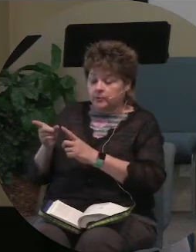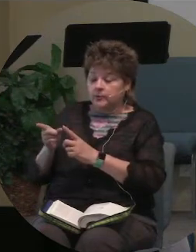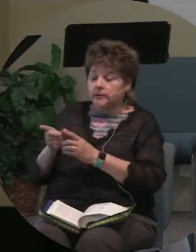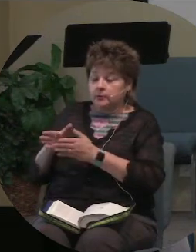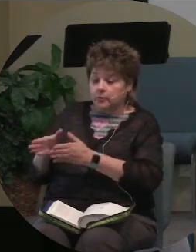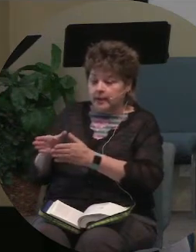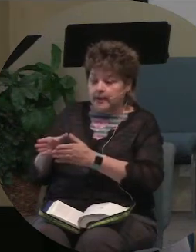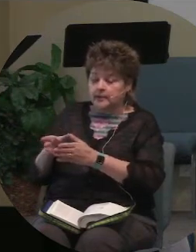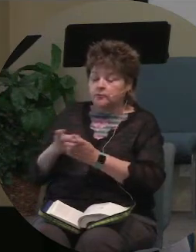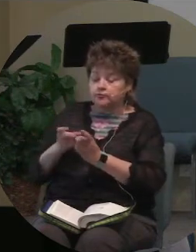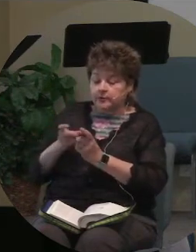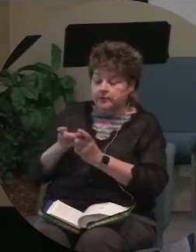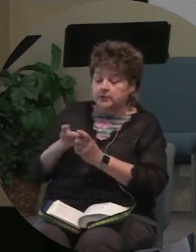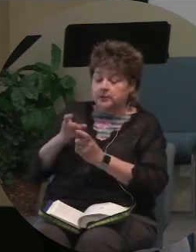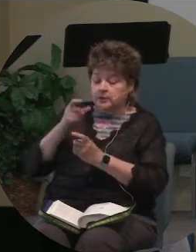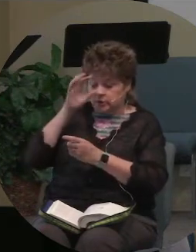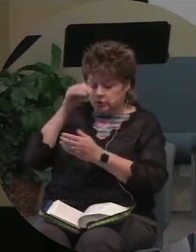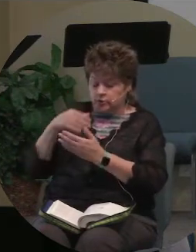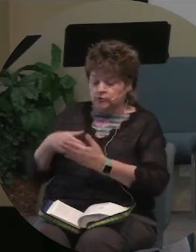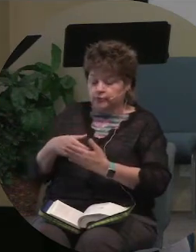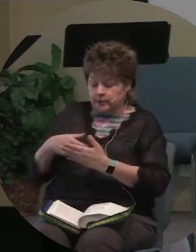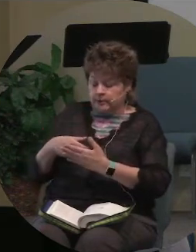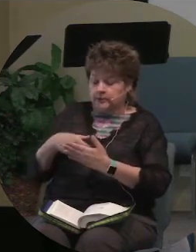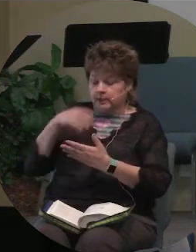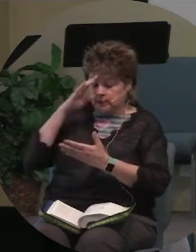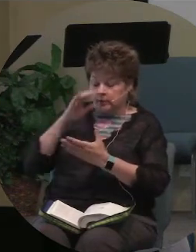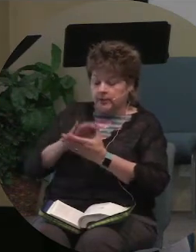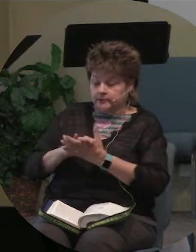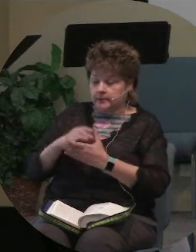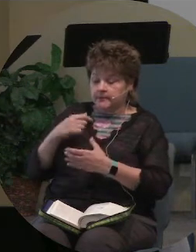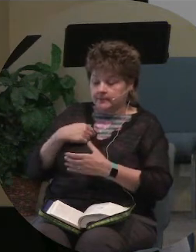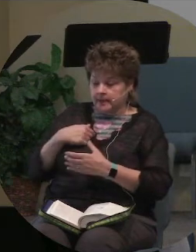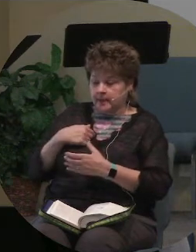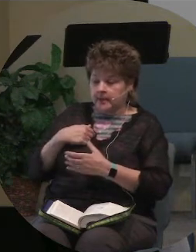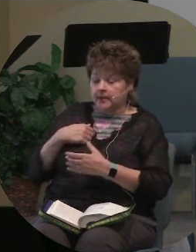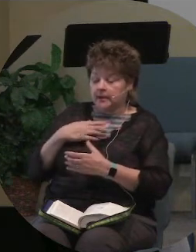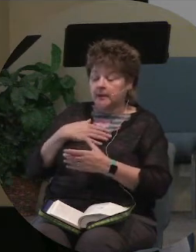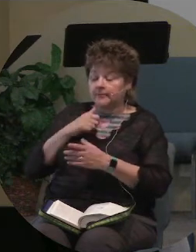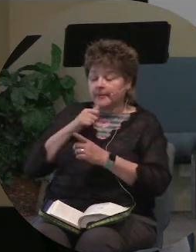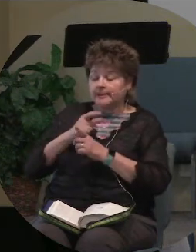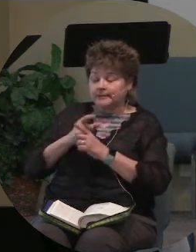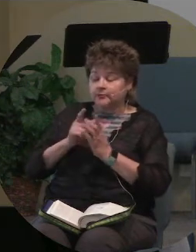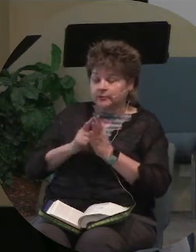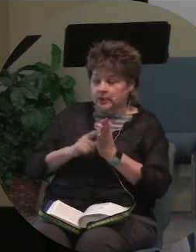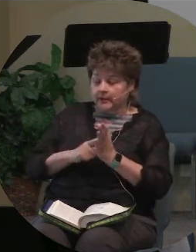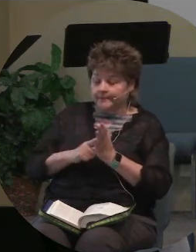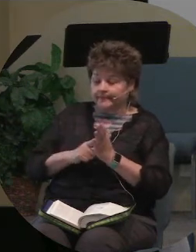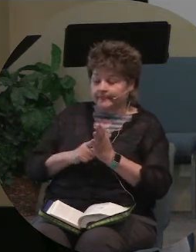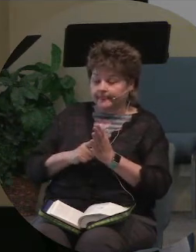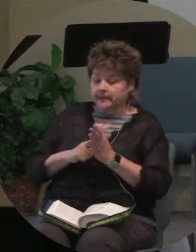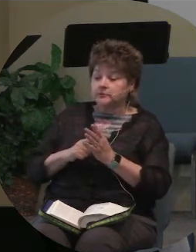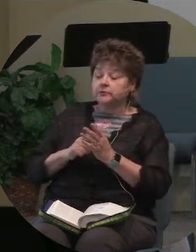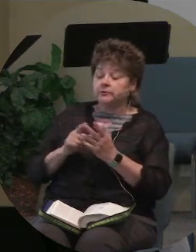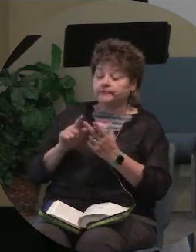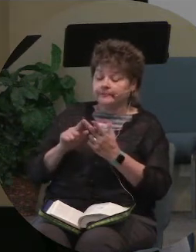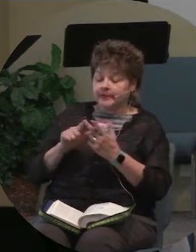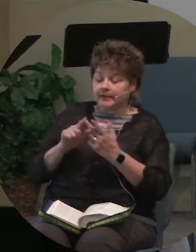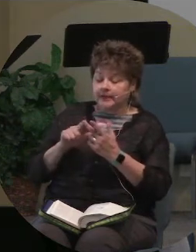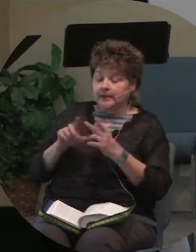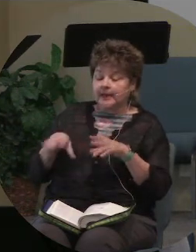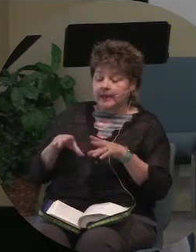your husband and me and Orpah. And so the act of kindness is simply to